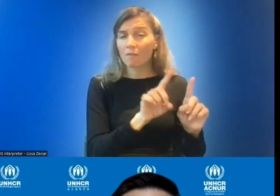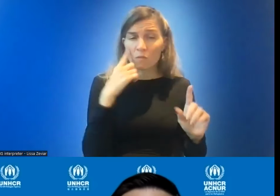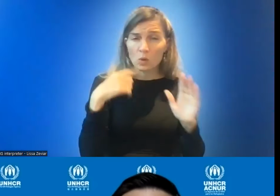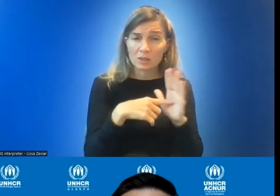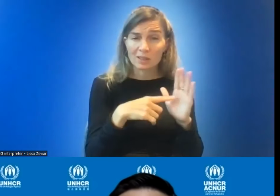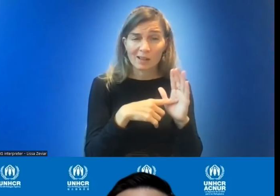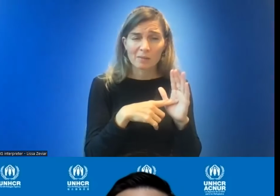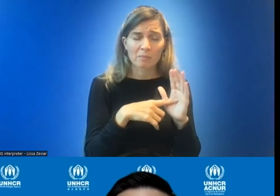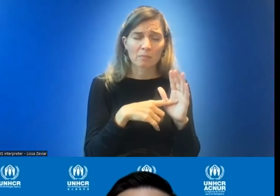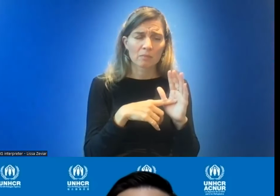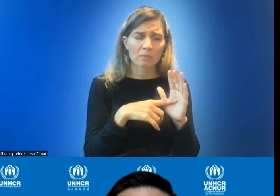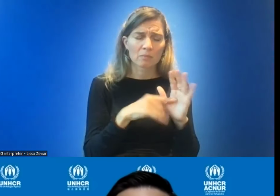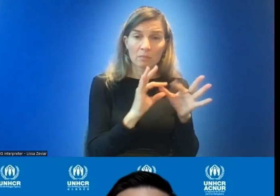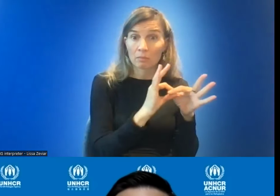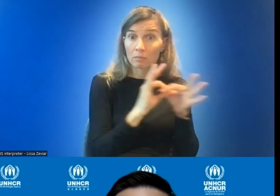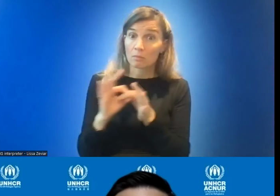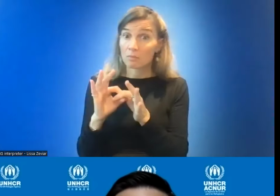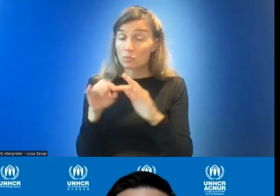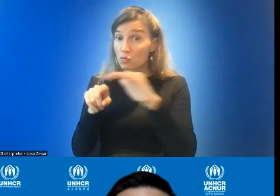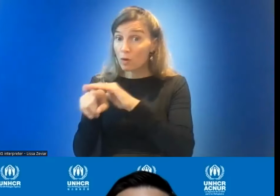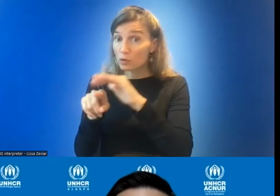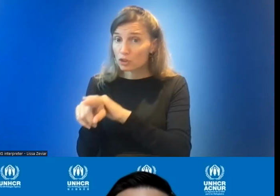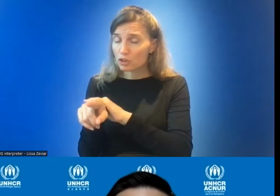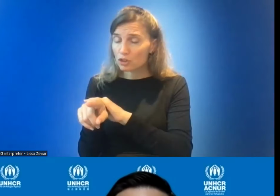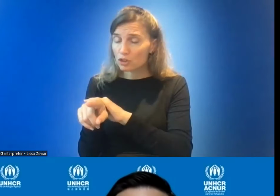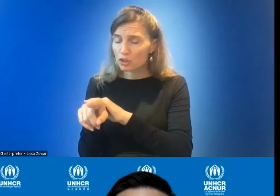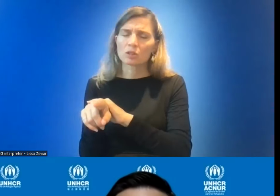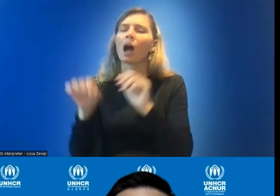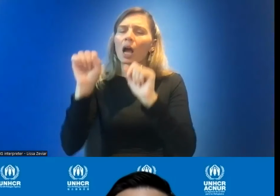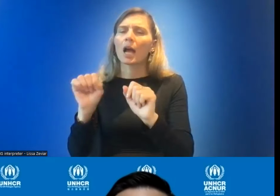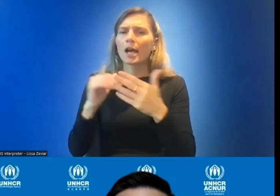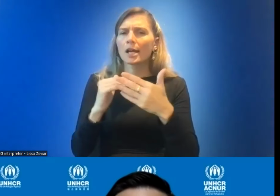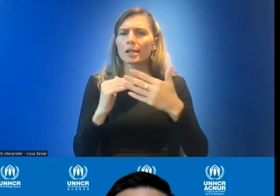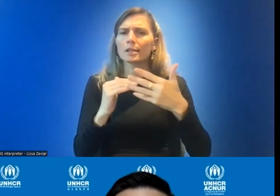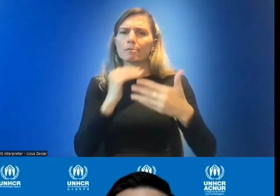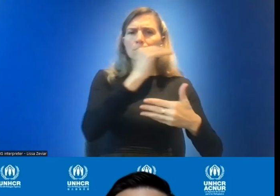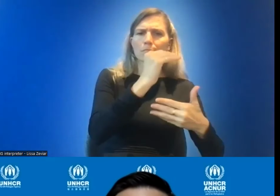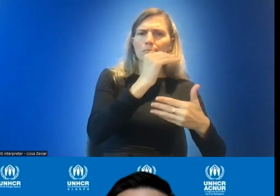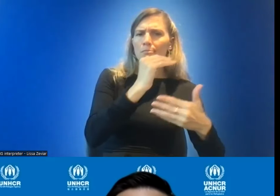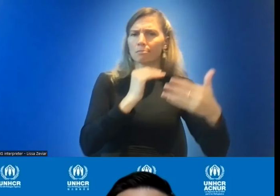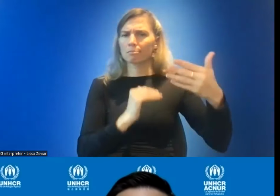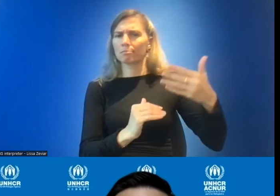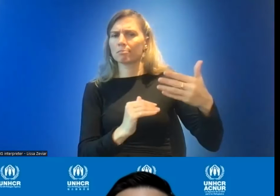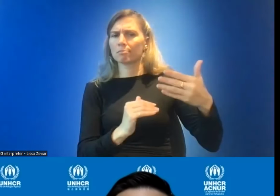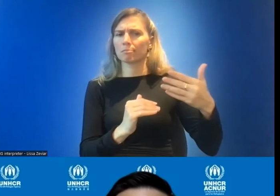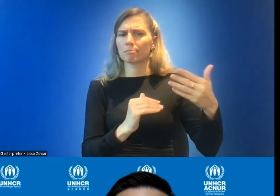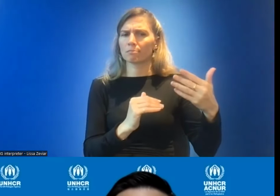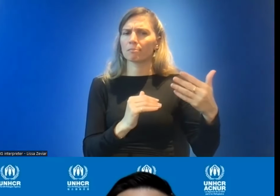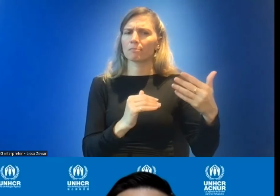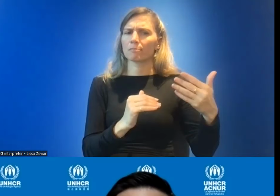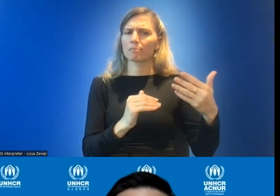refugees, though of course there are exceptions, right? This is just a general impression. So in that sense, I believe it's